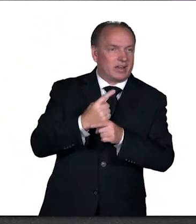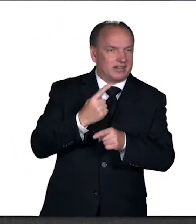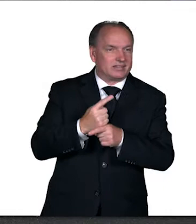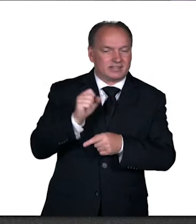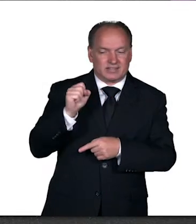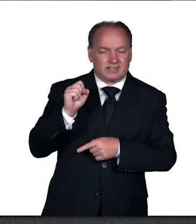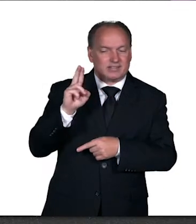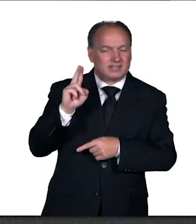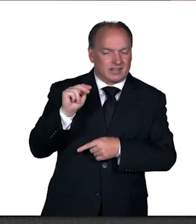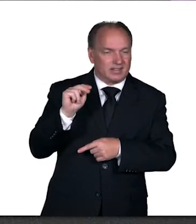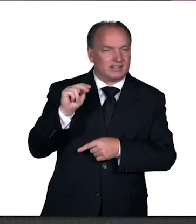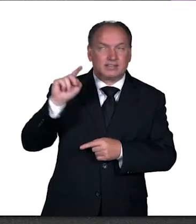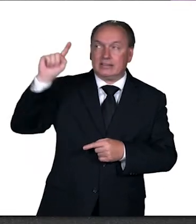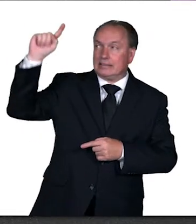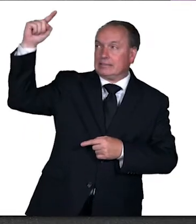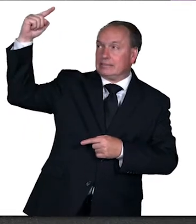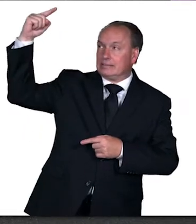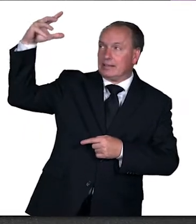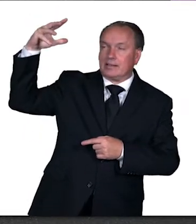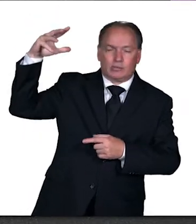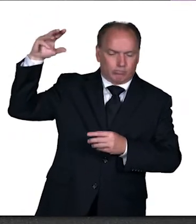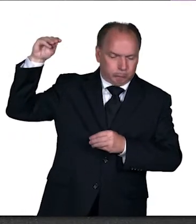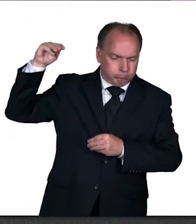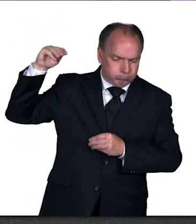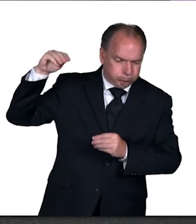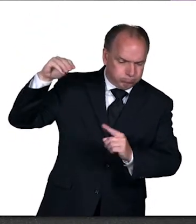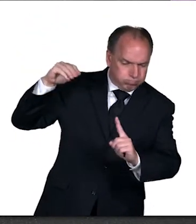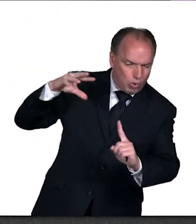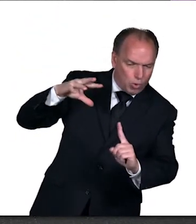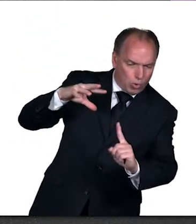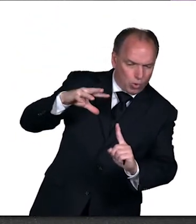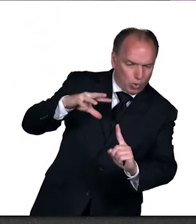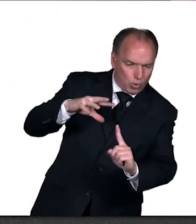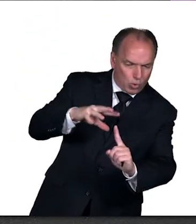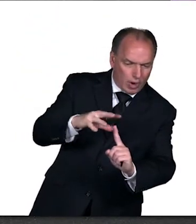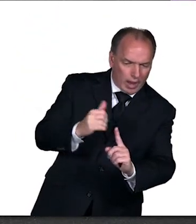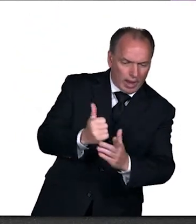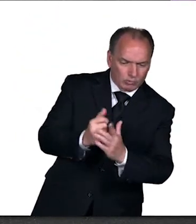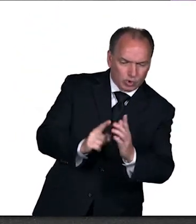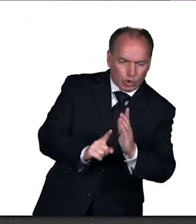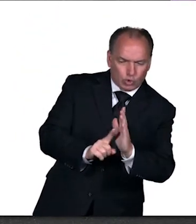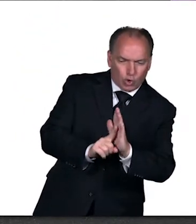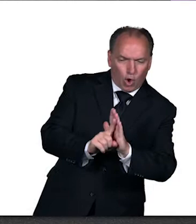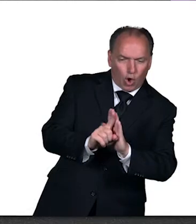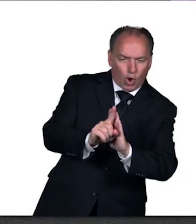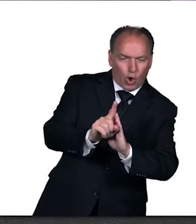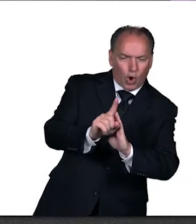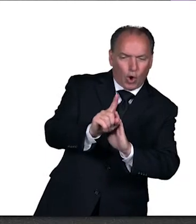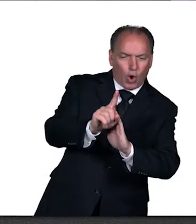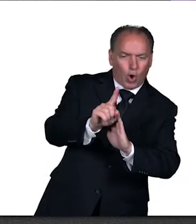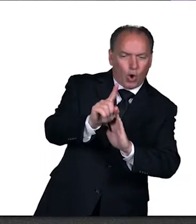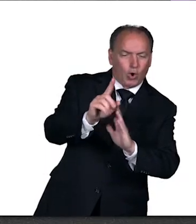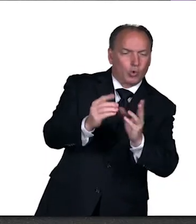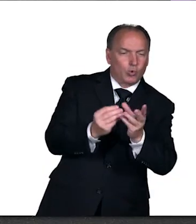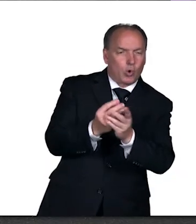sun. Sun helps the plant grow tall and helps it make food with the